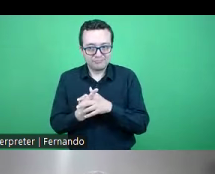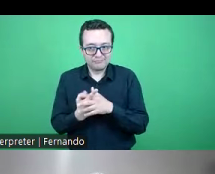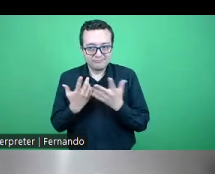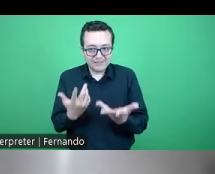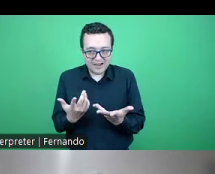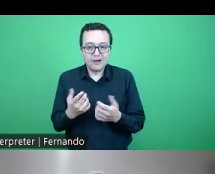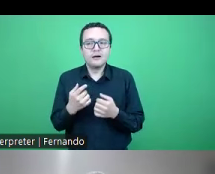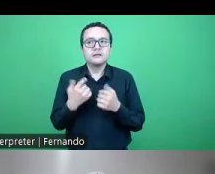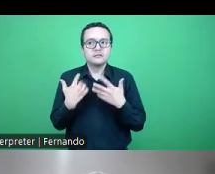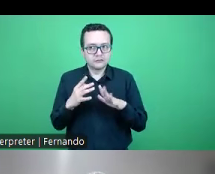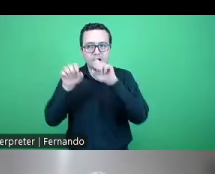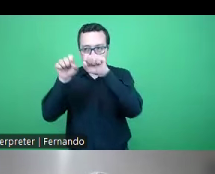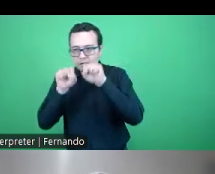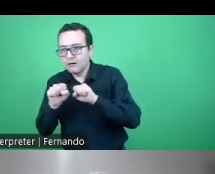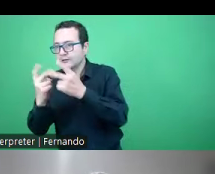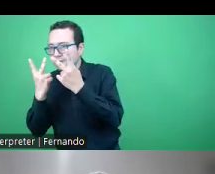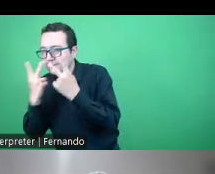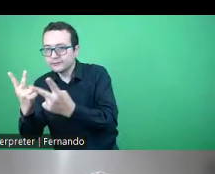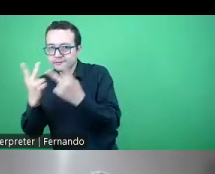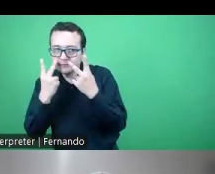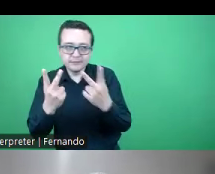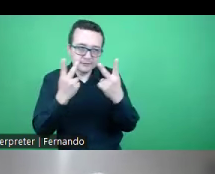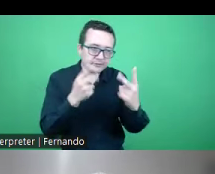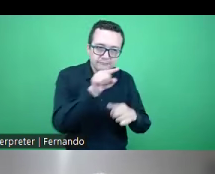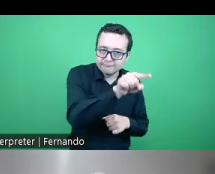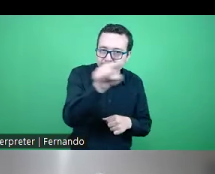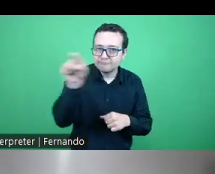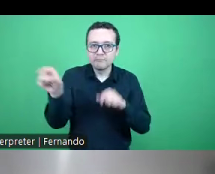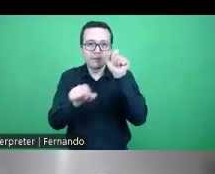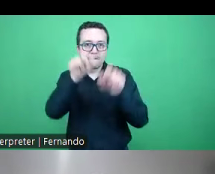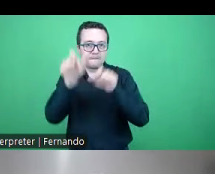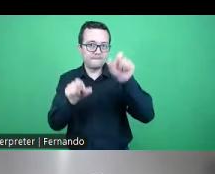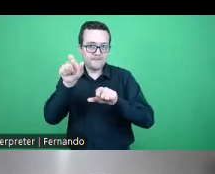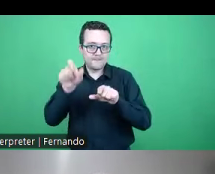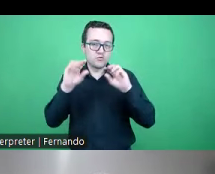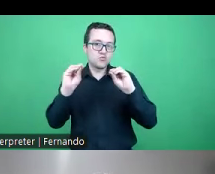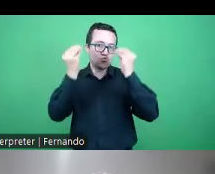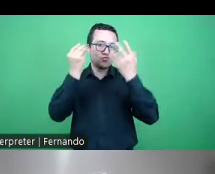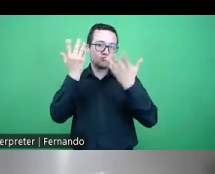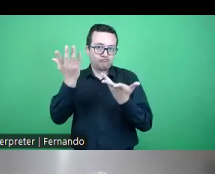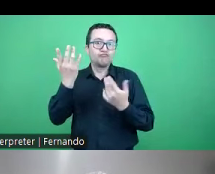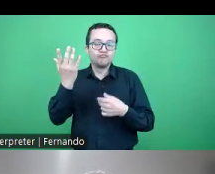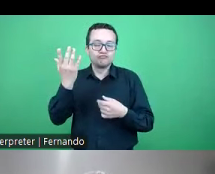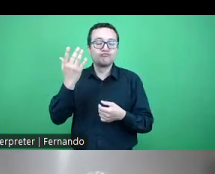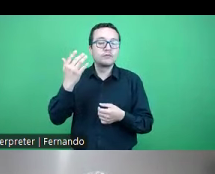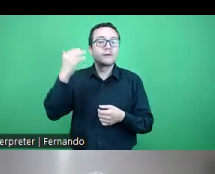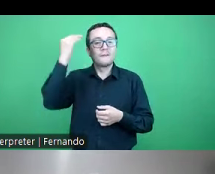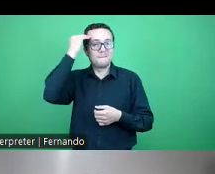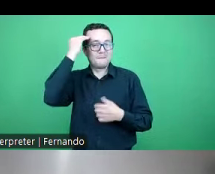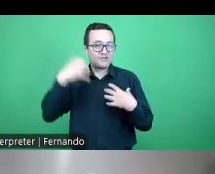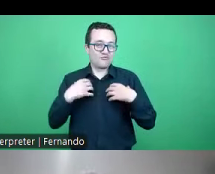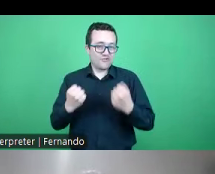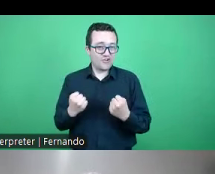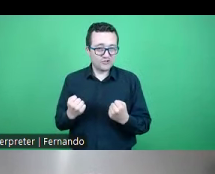tahun gitu ya, lebih dari satu tahun So mental this health research yang was mereka conducted for alami more than gitu. 1 year. Jadi kalau kita merujuk So it pada means that